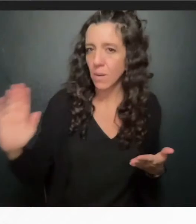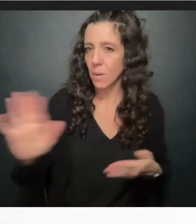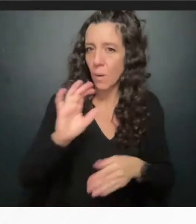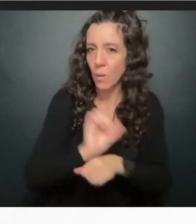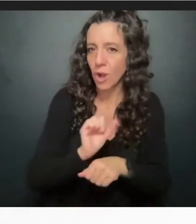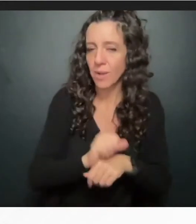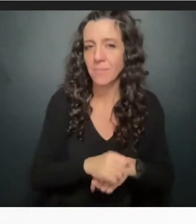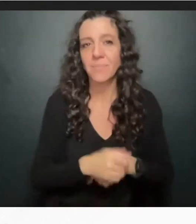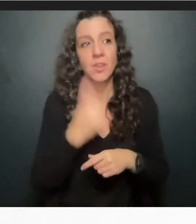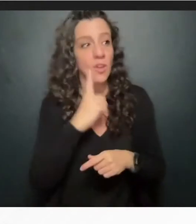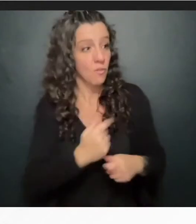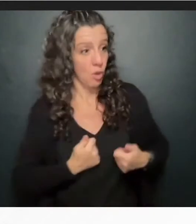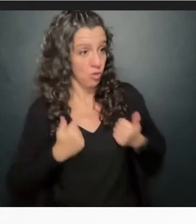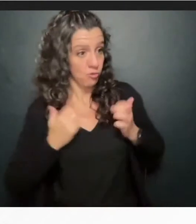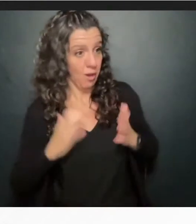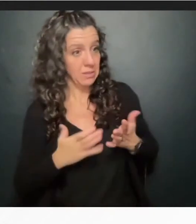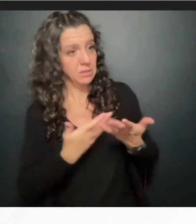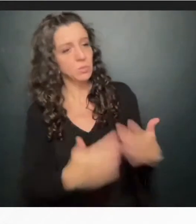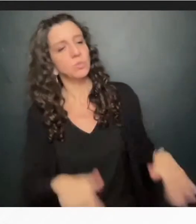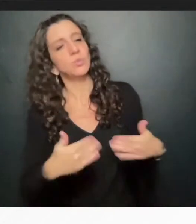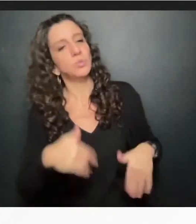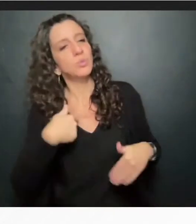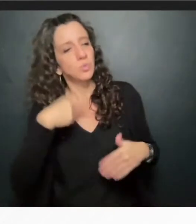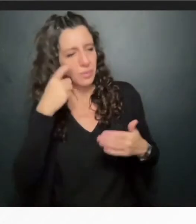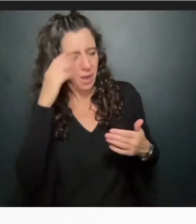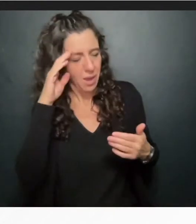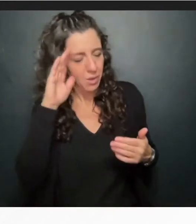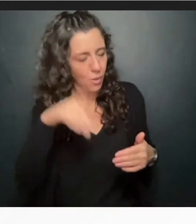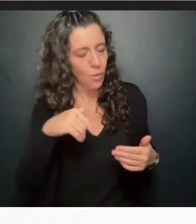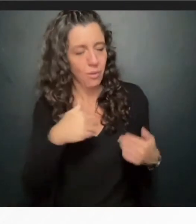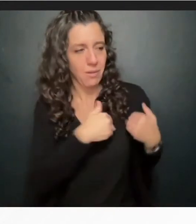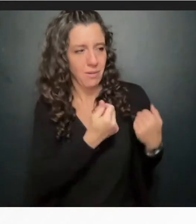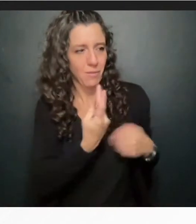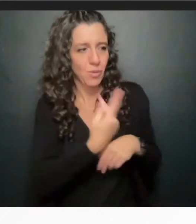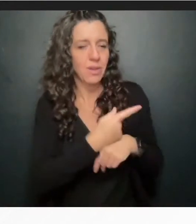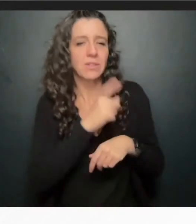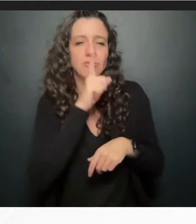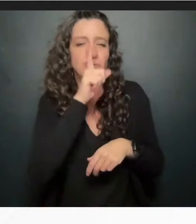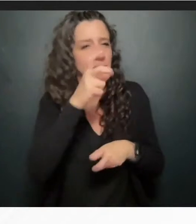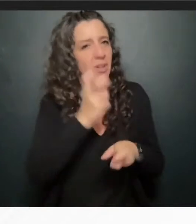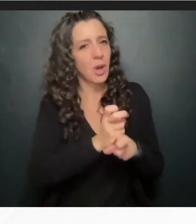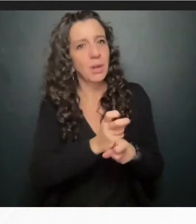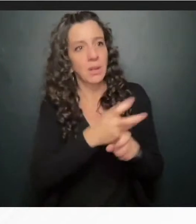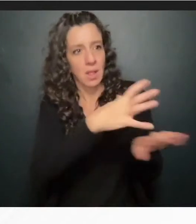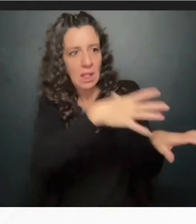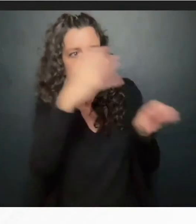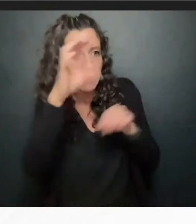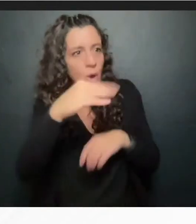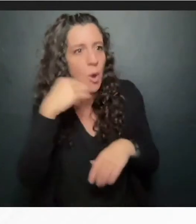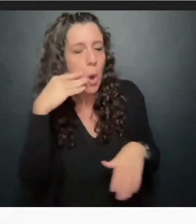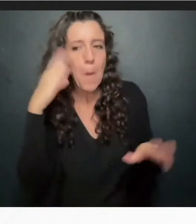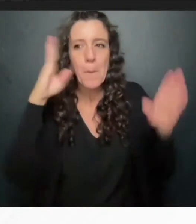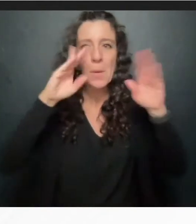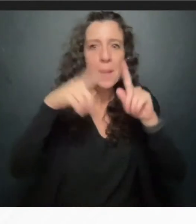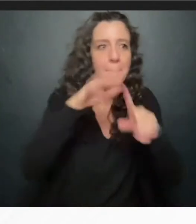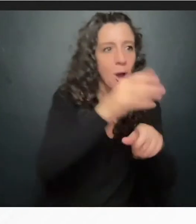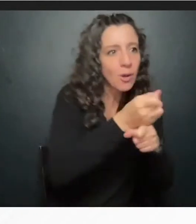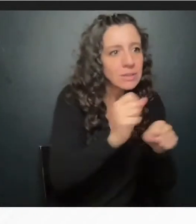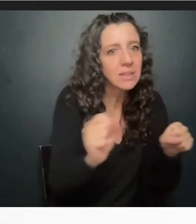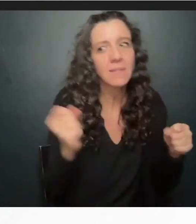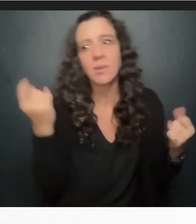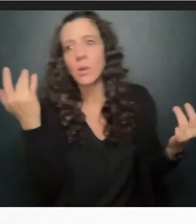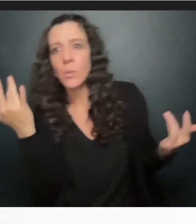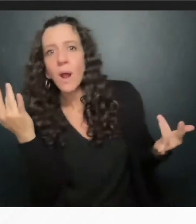To our residents, I know how difficult these past few days have been. Being displaced from your homes, worrying about your safety, and waiting for